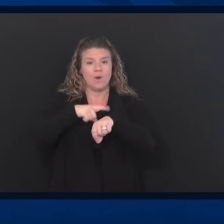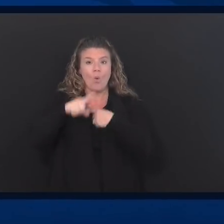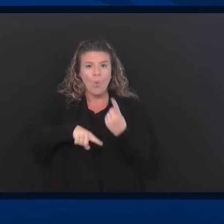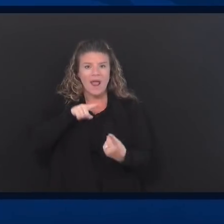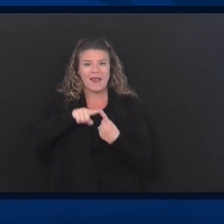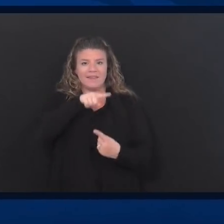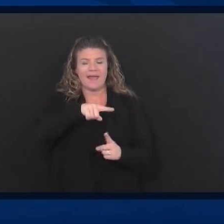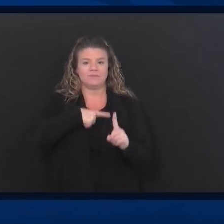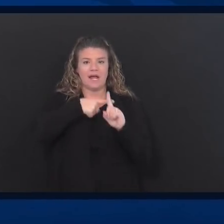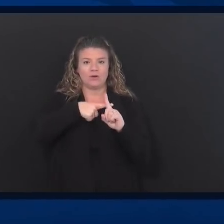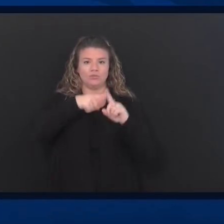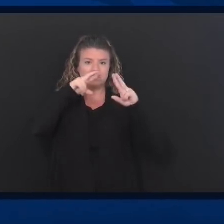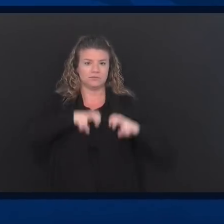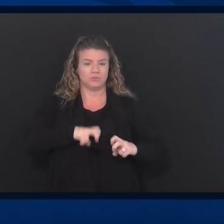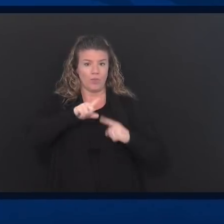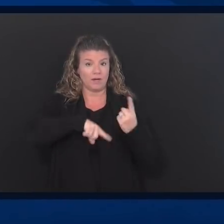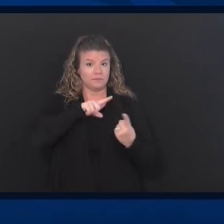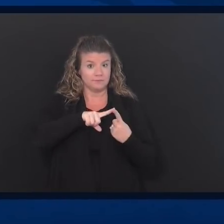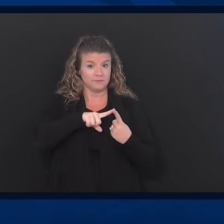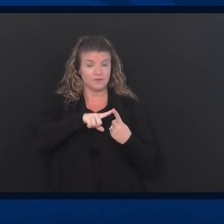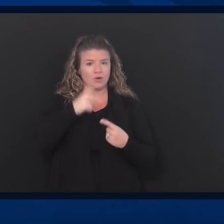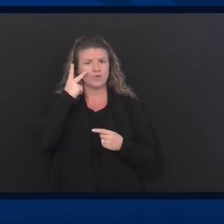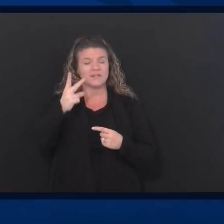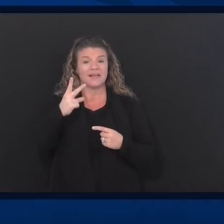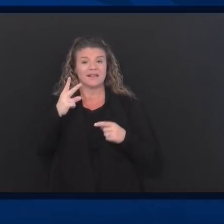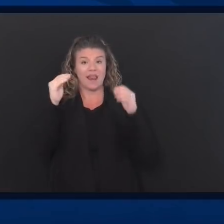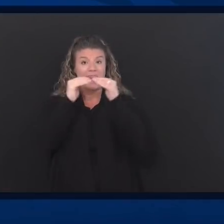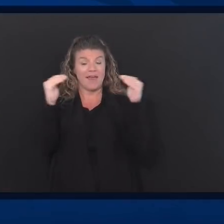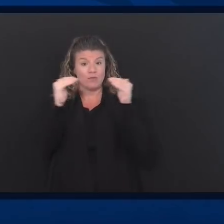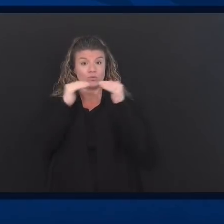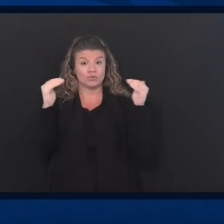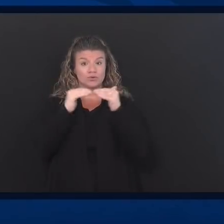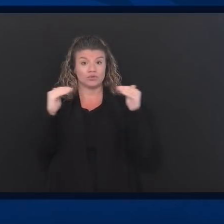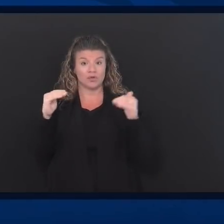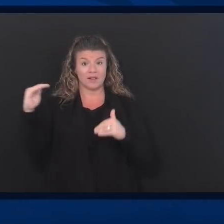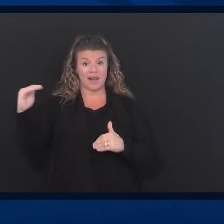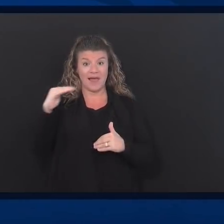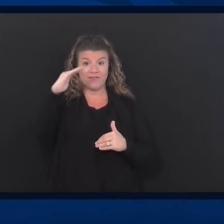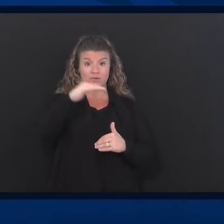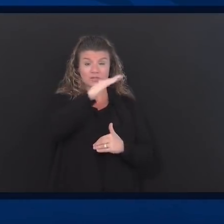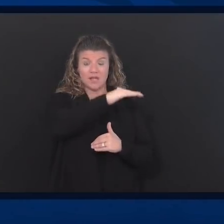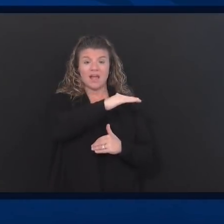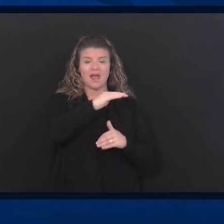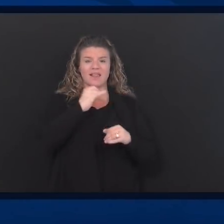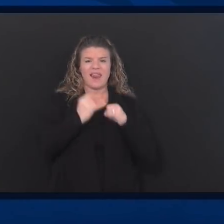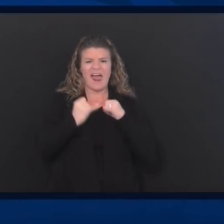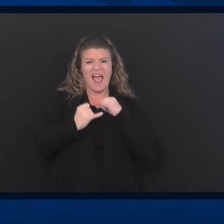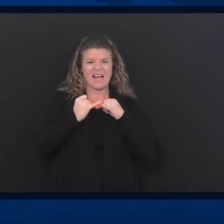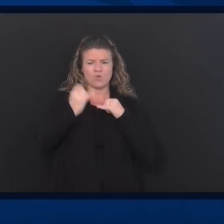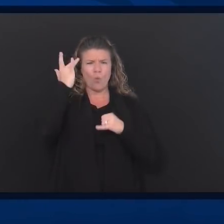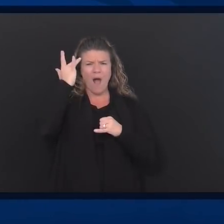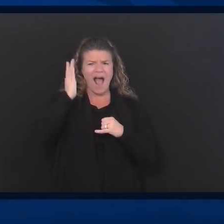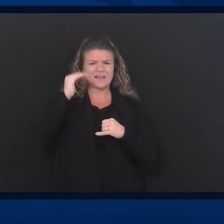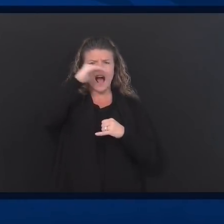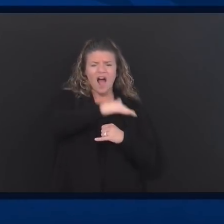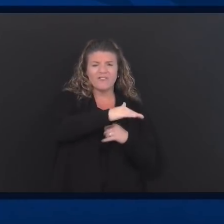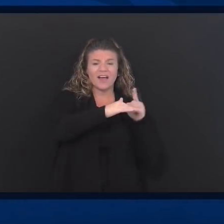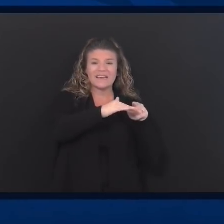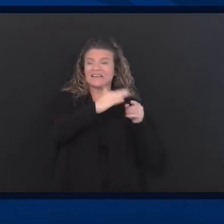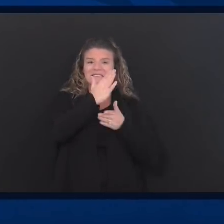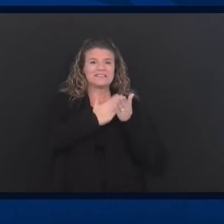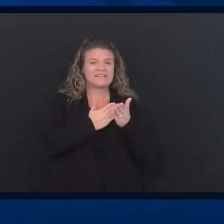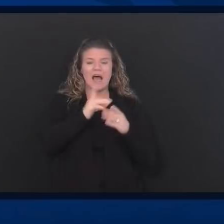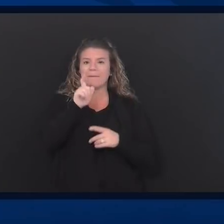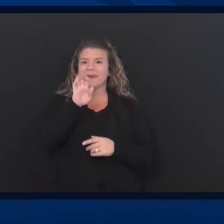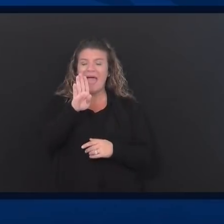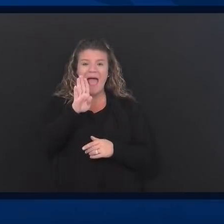there. You will notice that it levels off at the very end, those last few, and that is because some